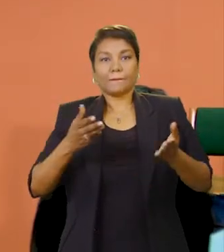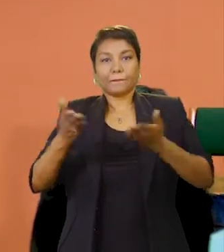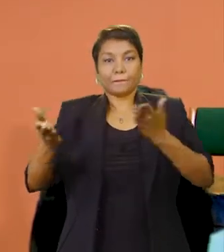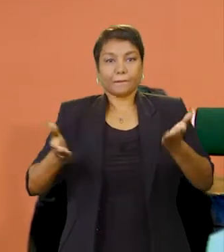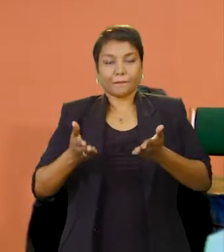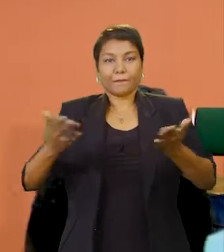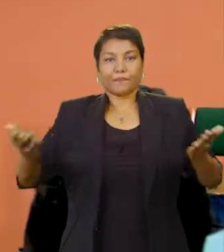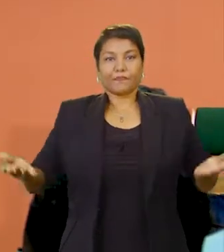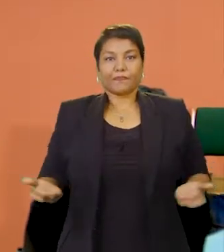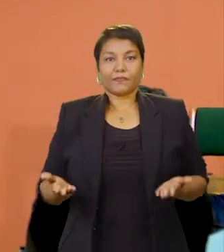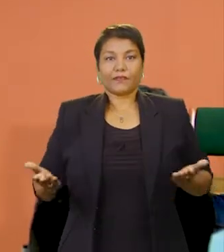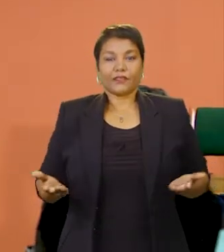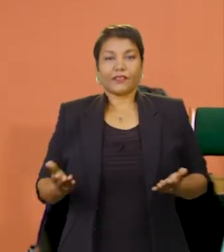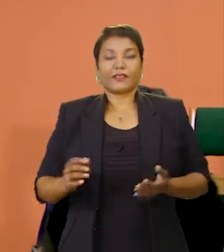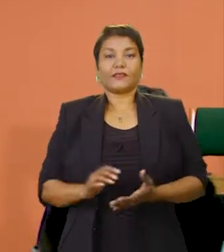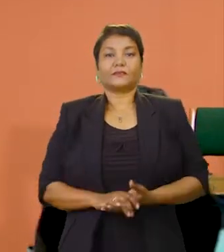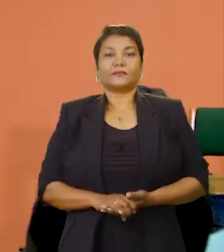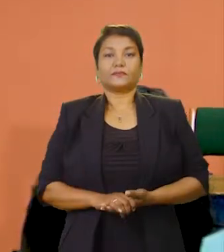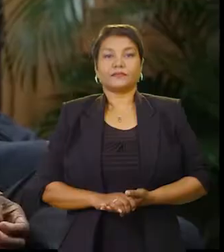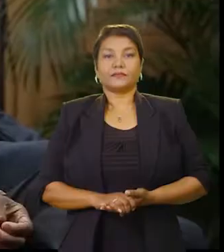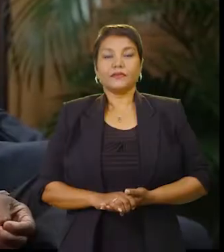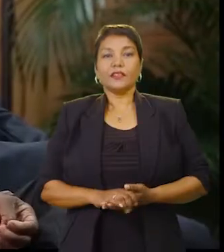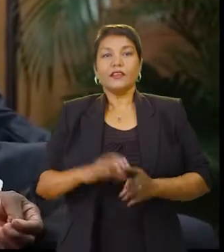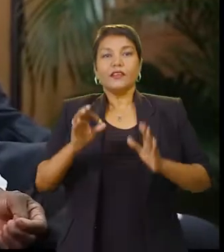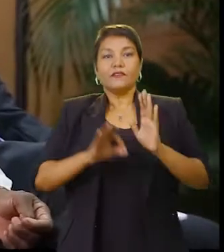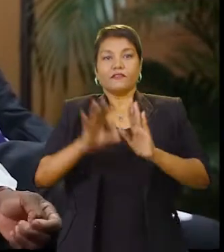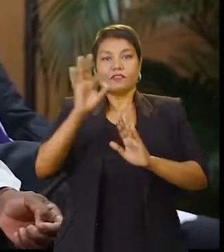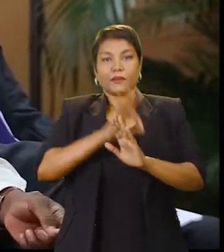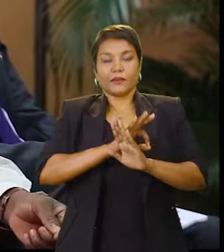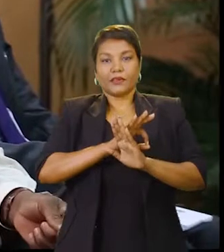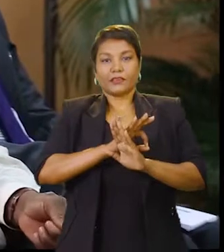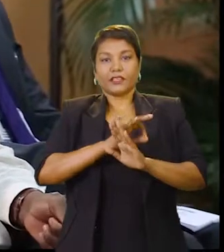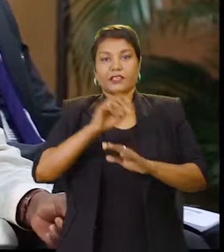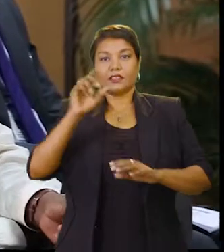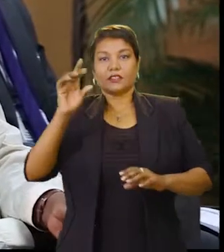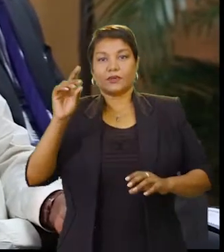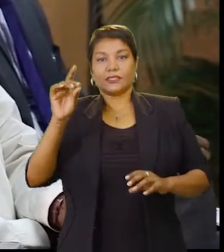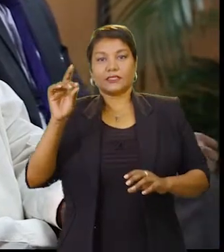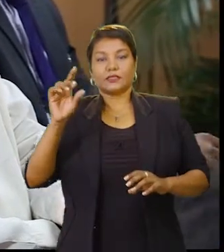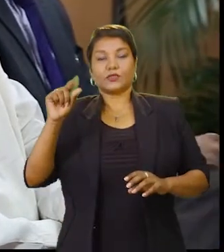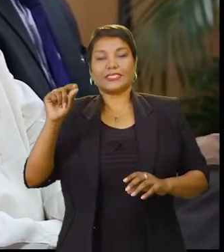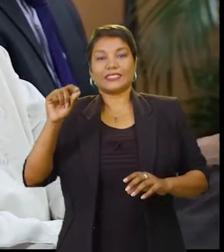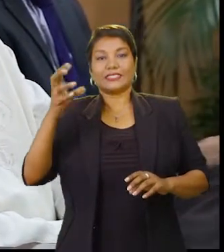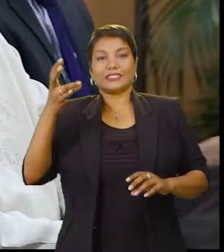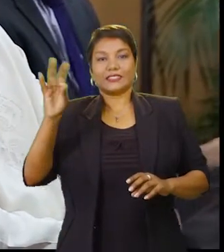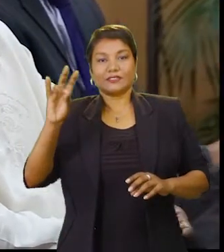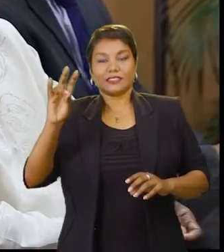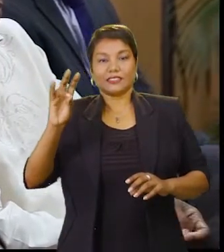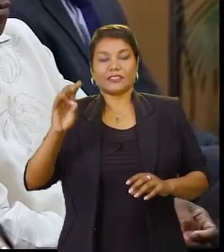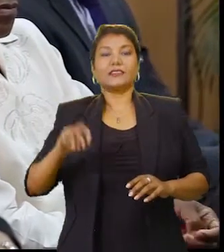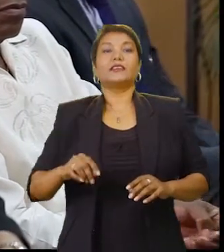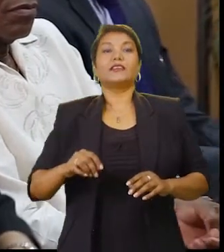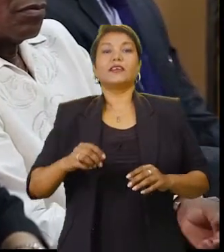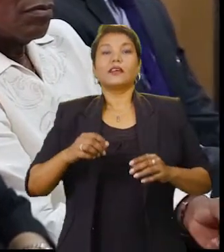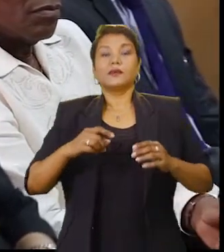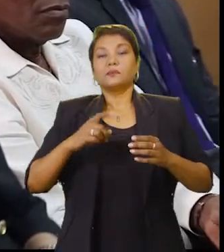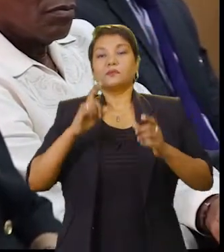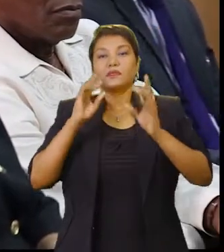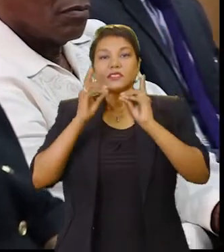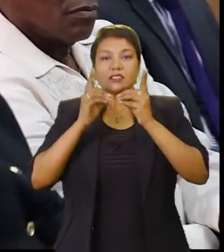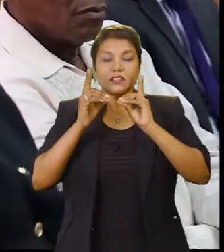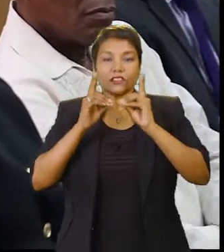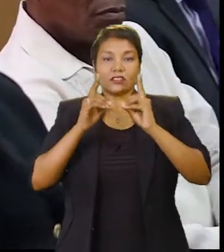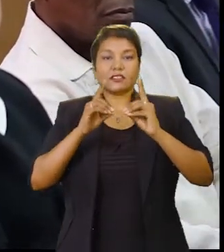interests that users may have. In February 2017, continuing public consultation, TATT hosted